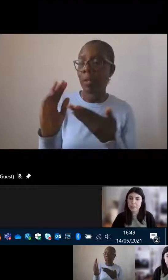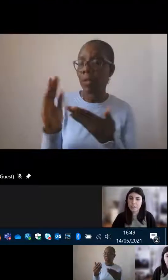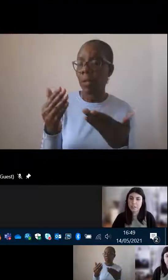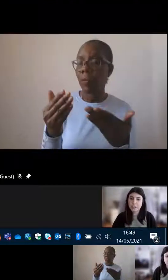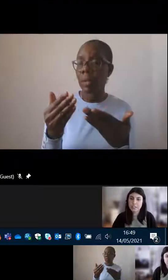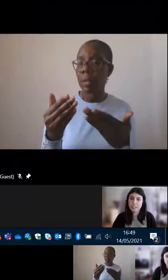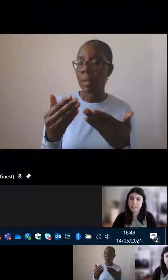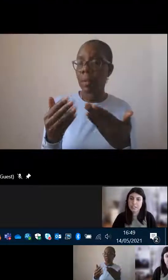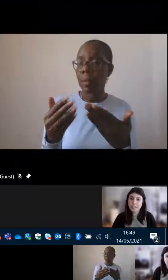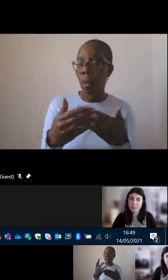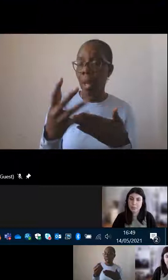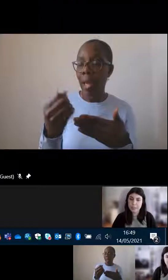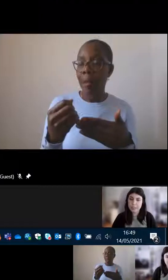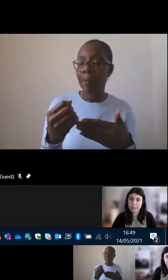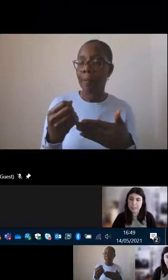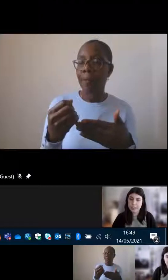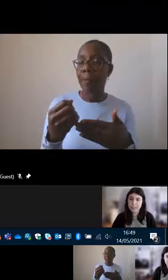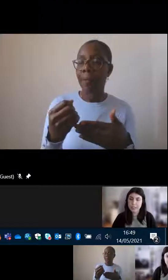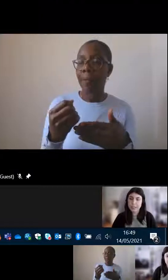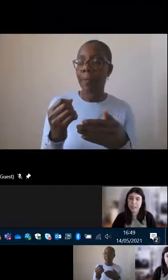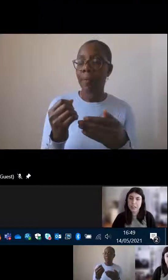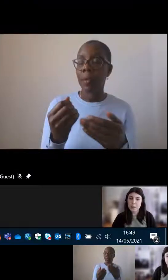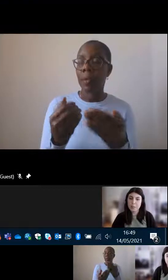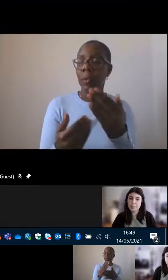Newham COVID-19 helpline.